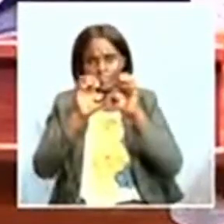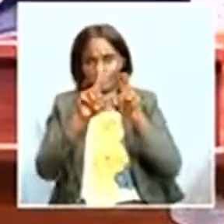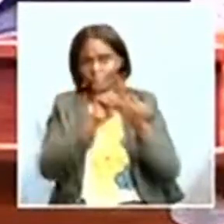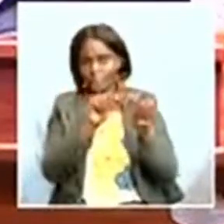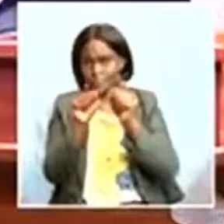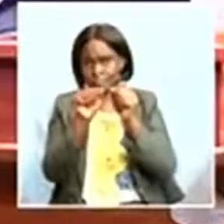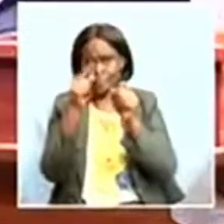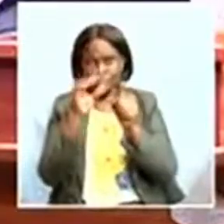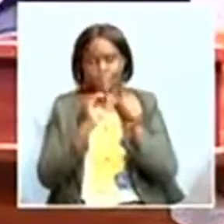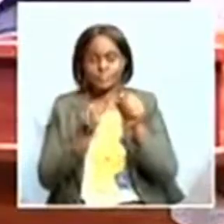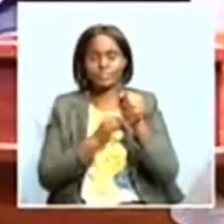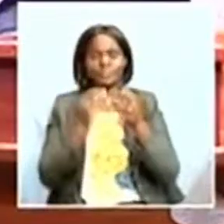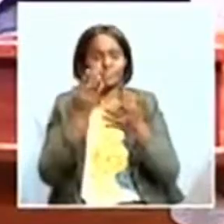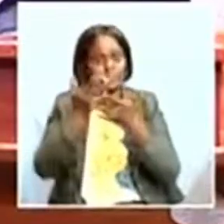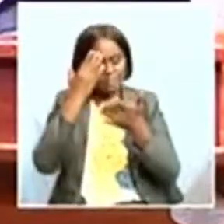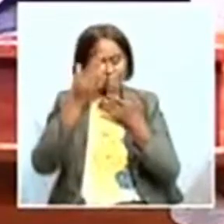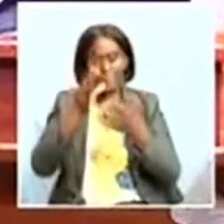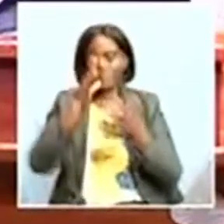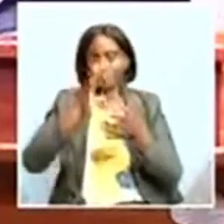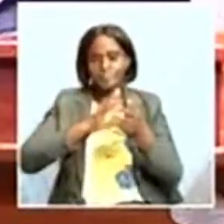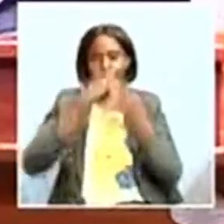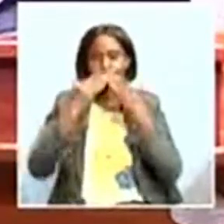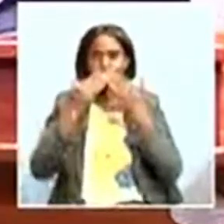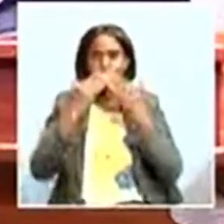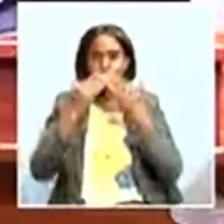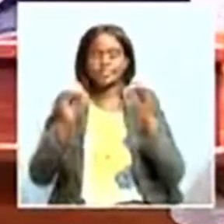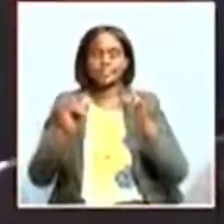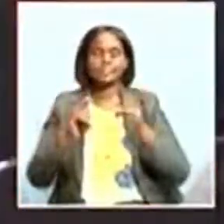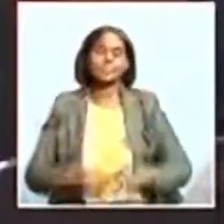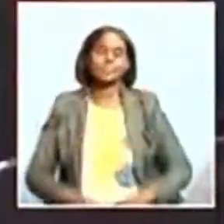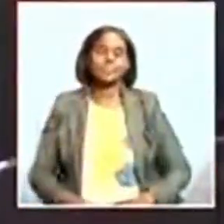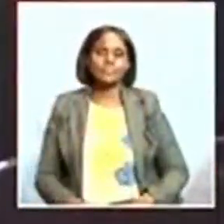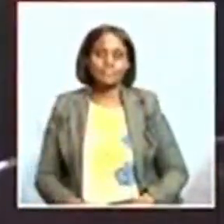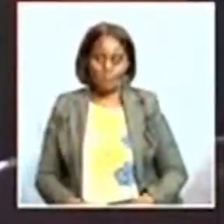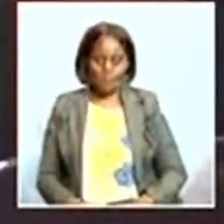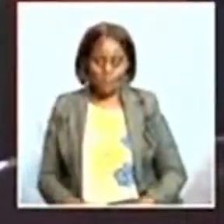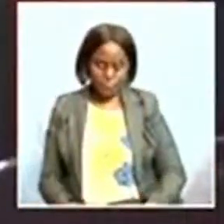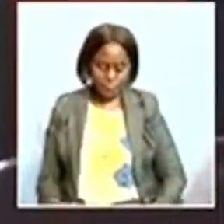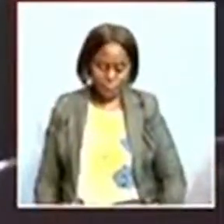system for our nation. Madam Speaker, I thank you.